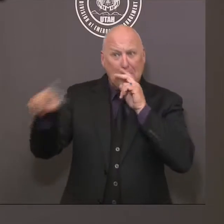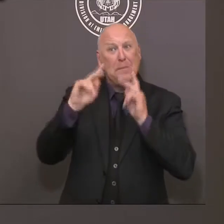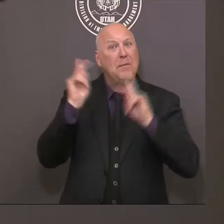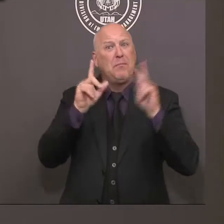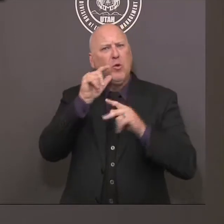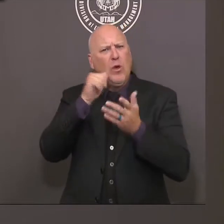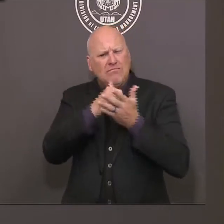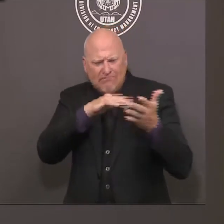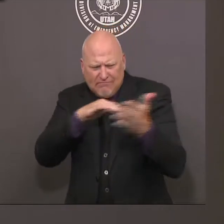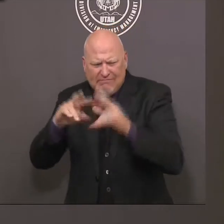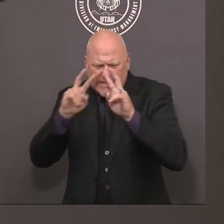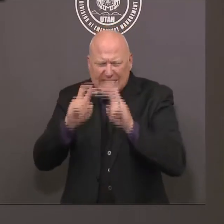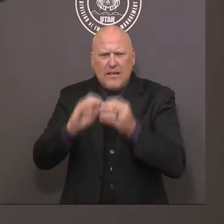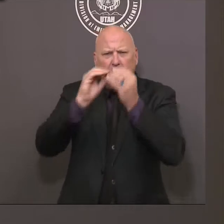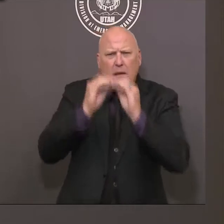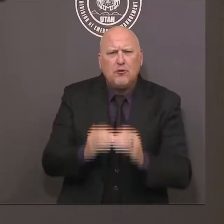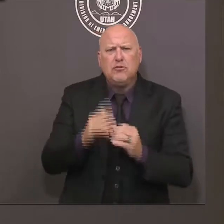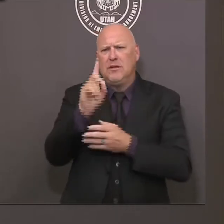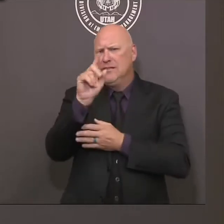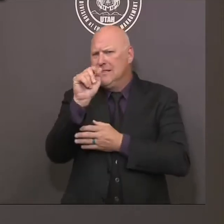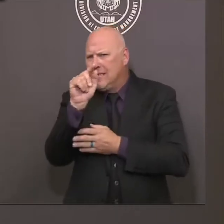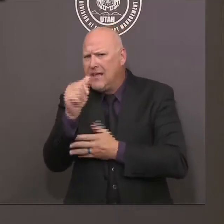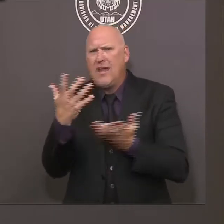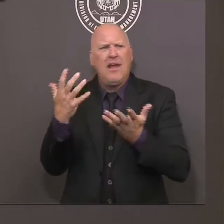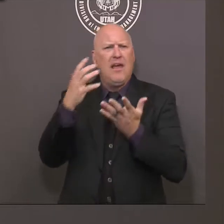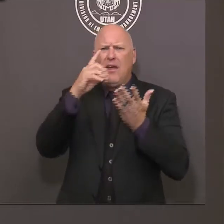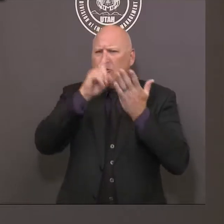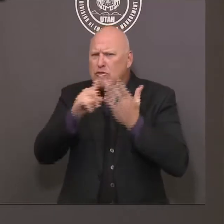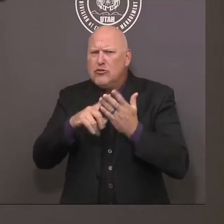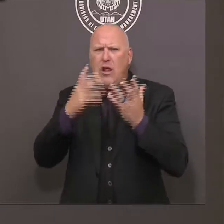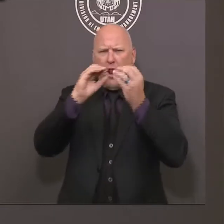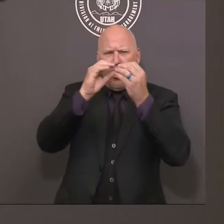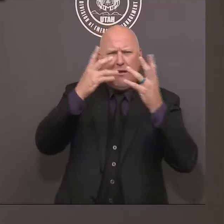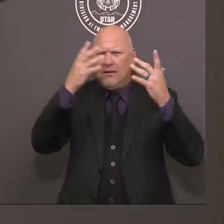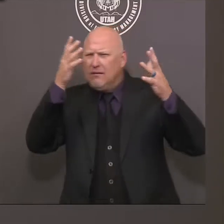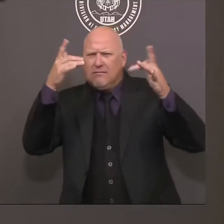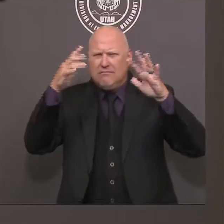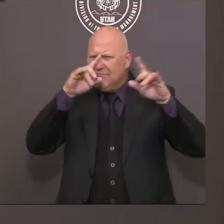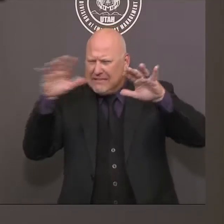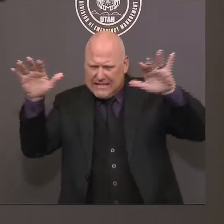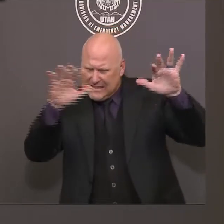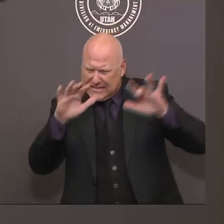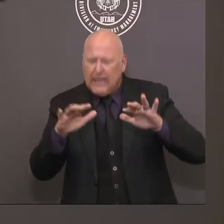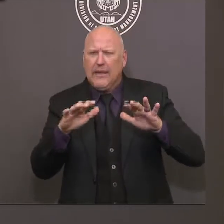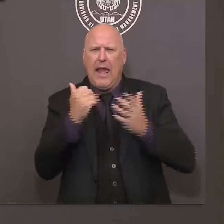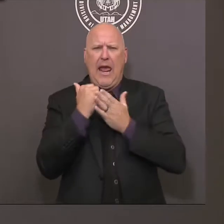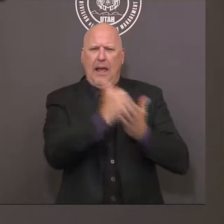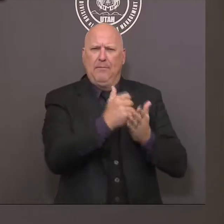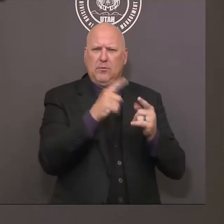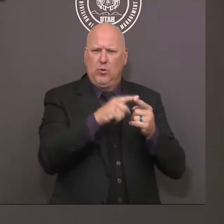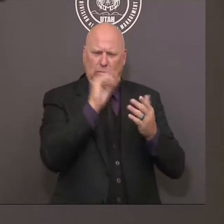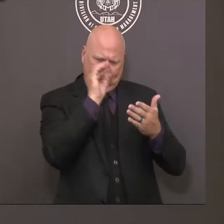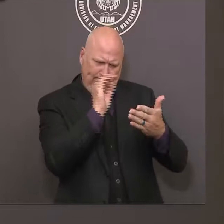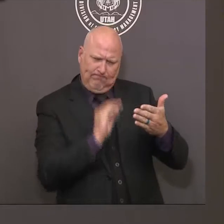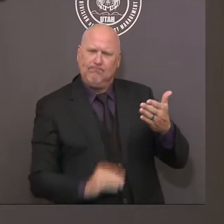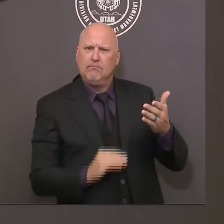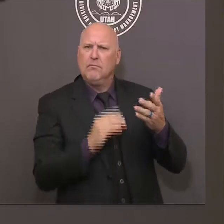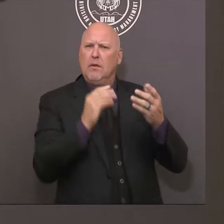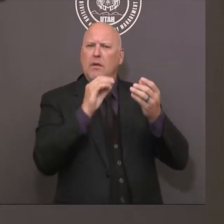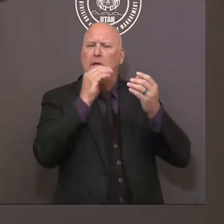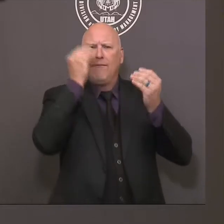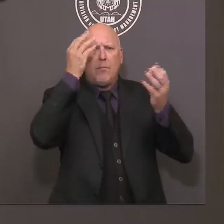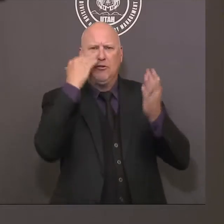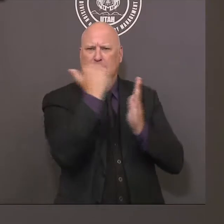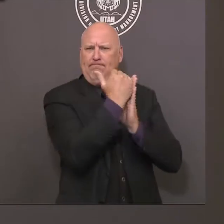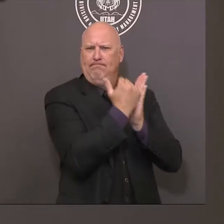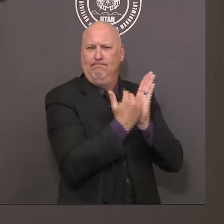and the dollars and cents and what it means here to our economy. They've played instrumental roles in the production of these plans. And